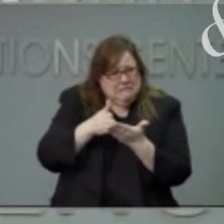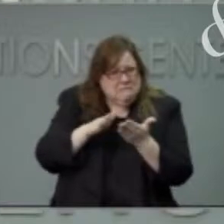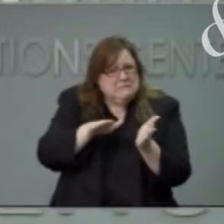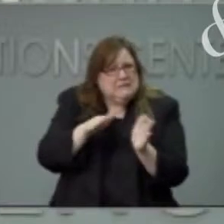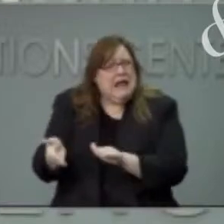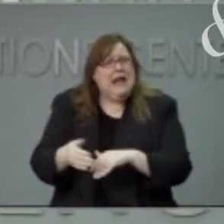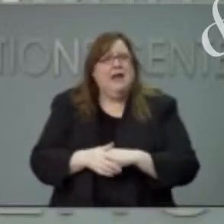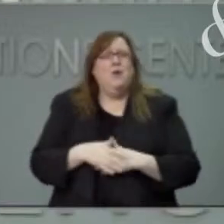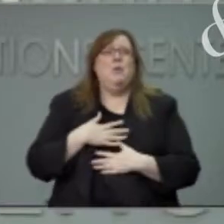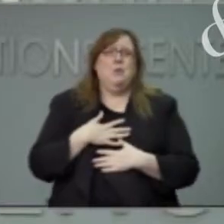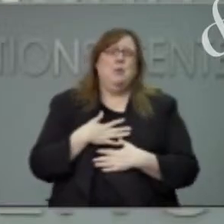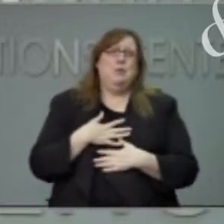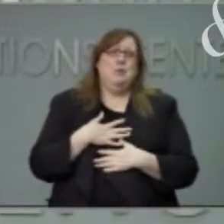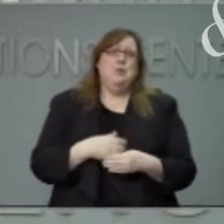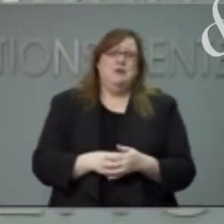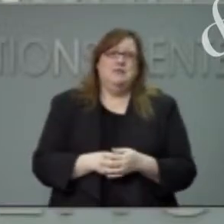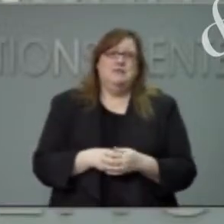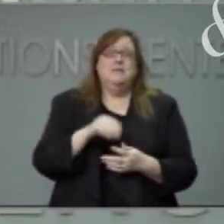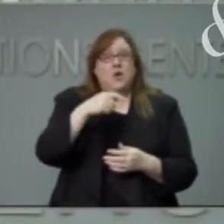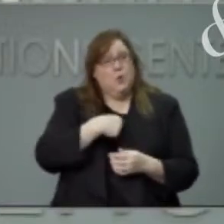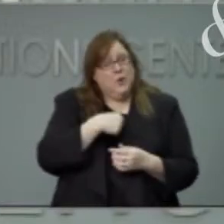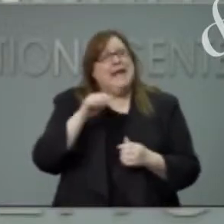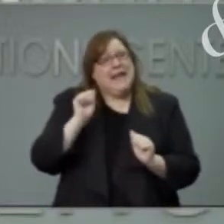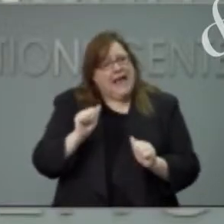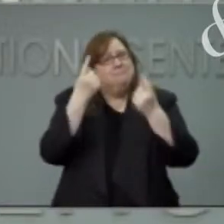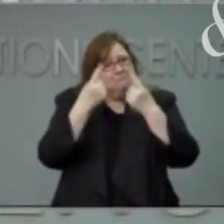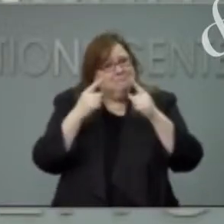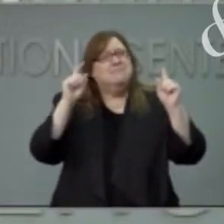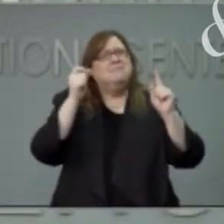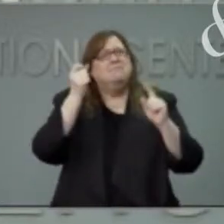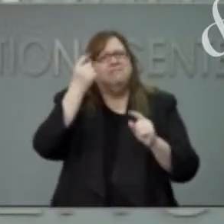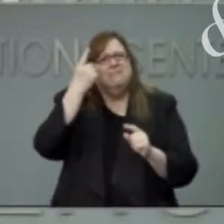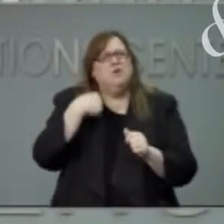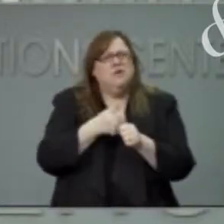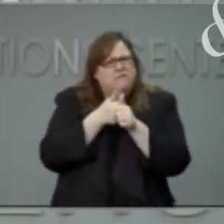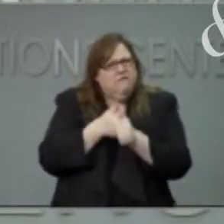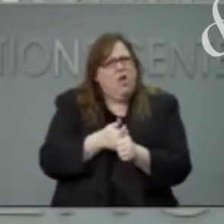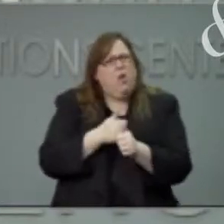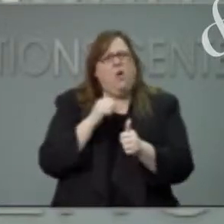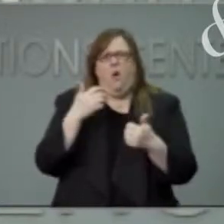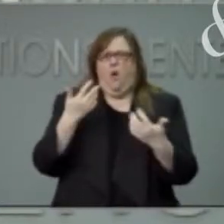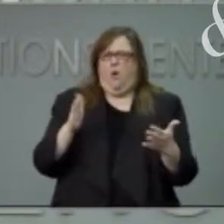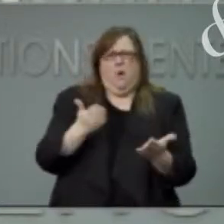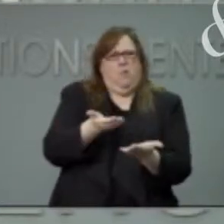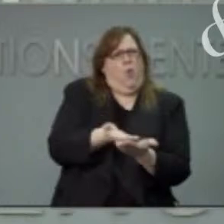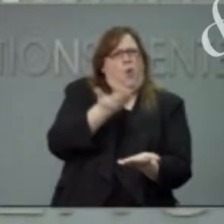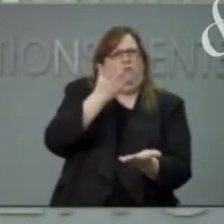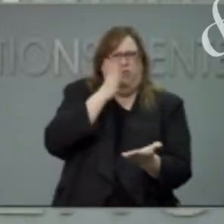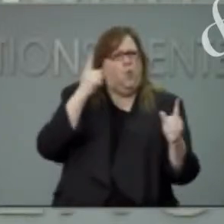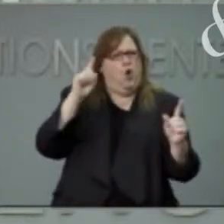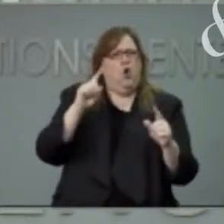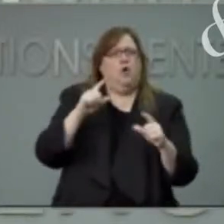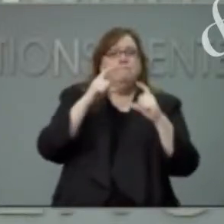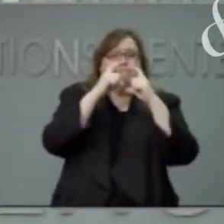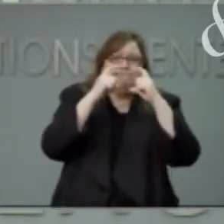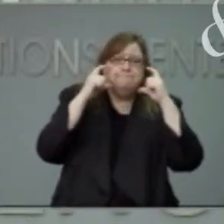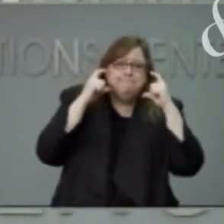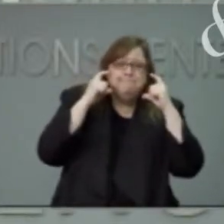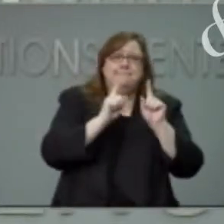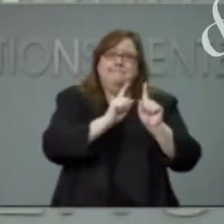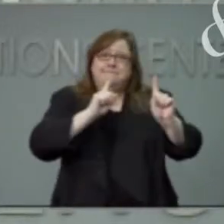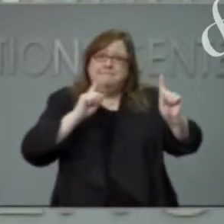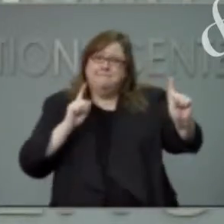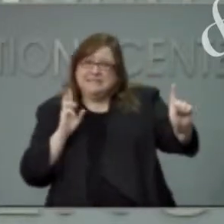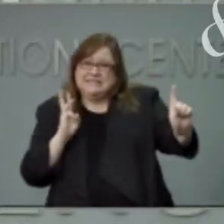work safely if we keep using proven measures, wearing a mask, waiting 6 feet apart, and washing our hands often.